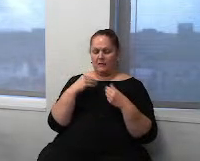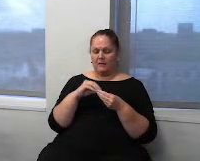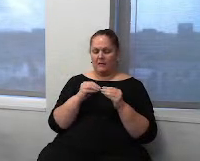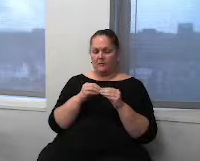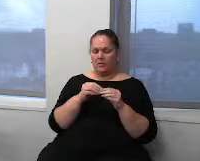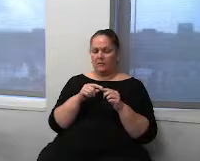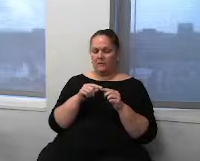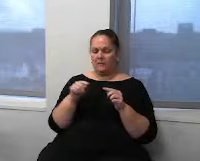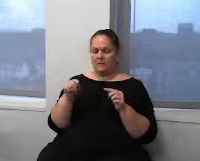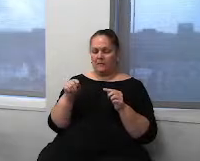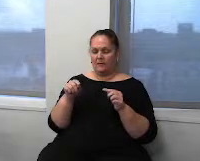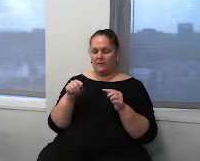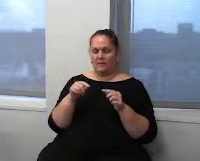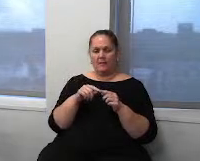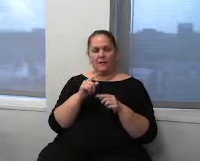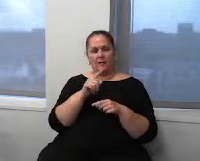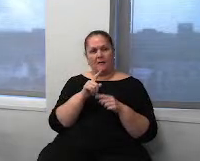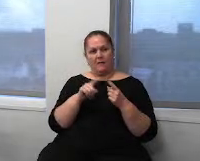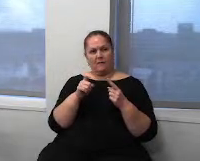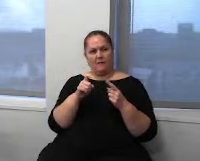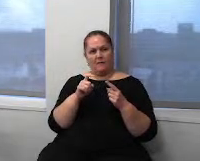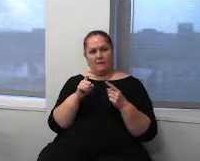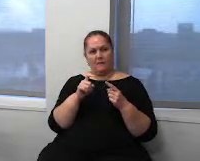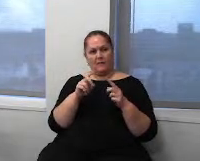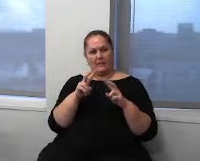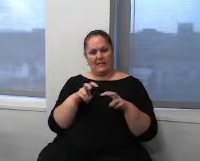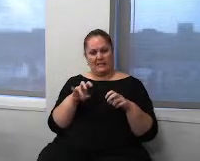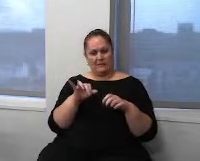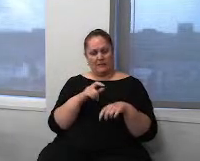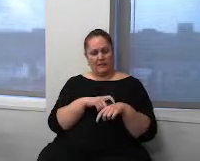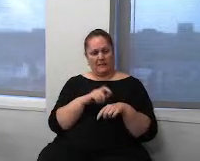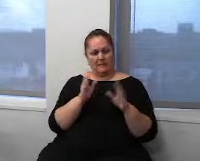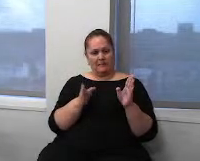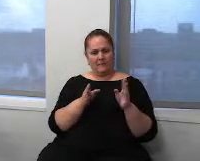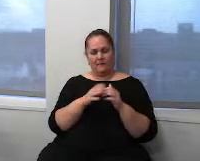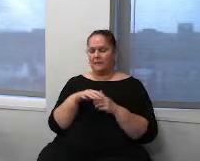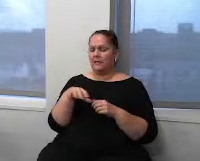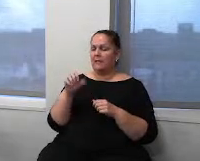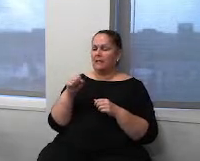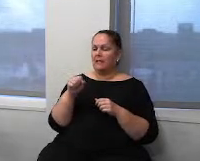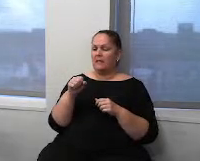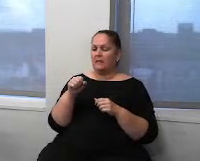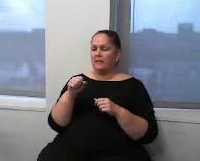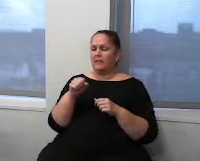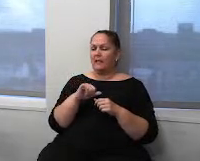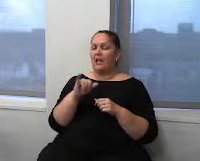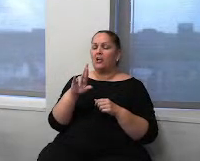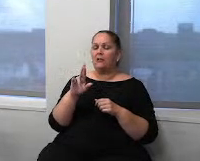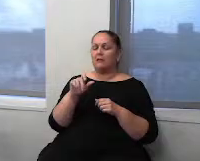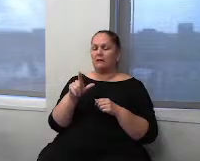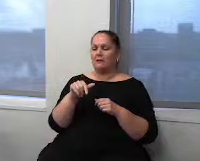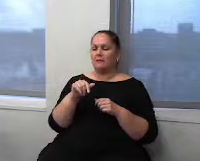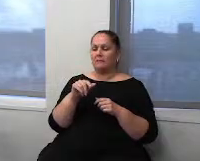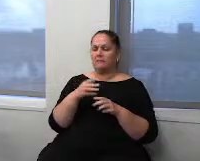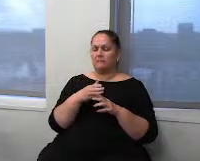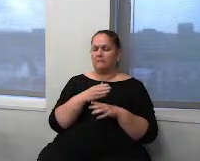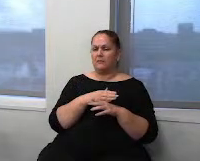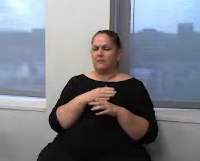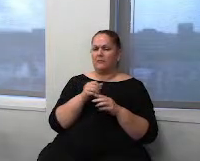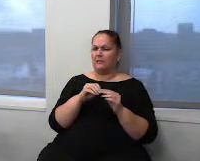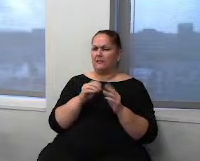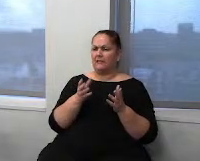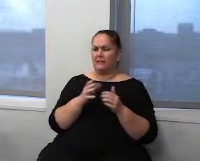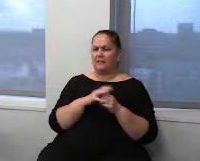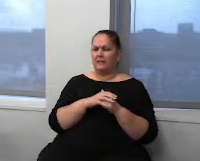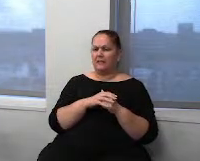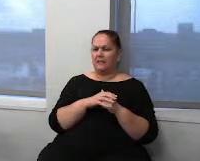number of ROIs? There were some ROIs during that period. Yeah, these were ROIs, just to clarify, before